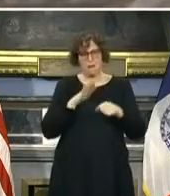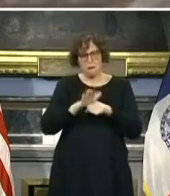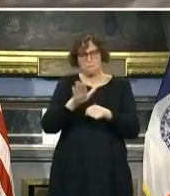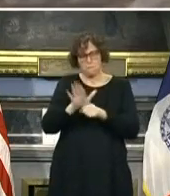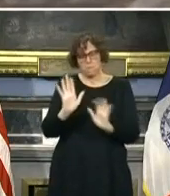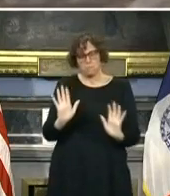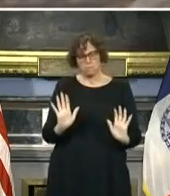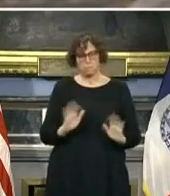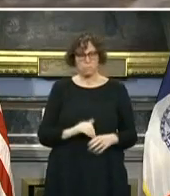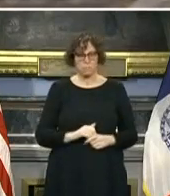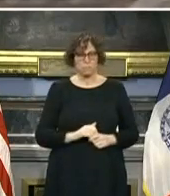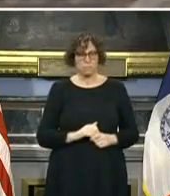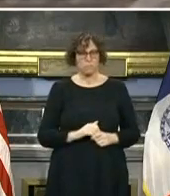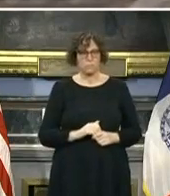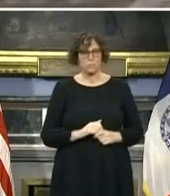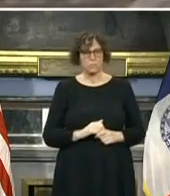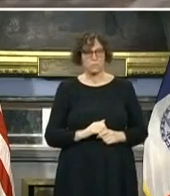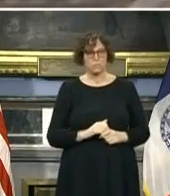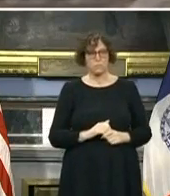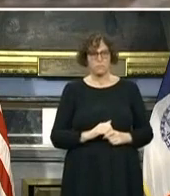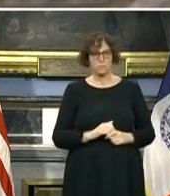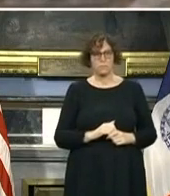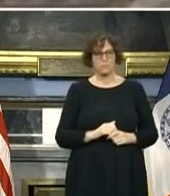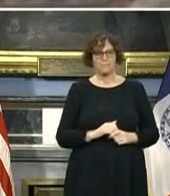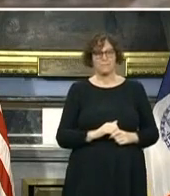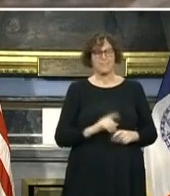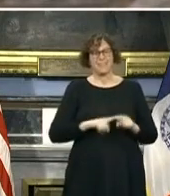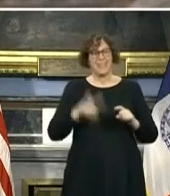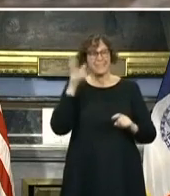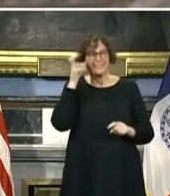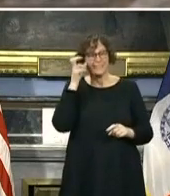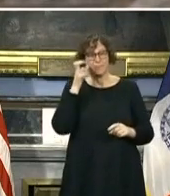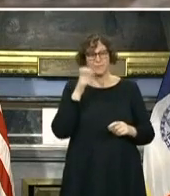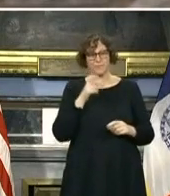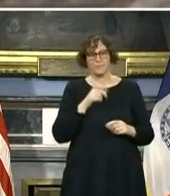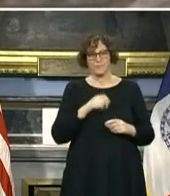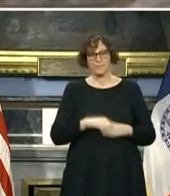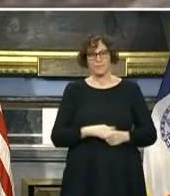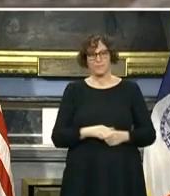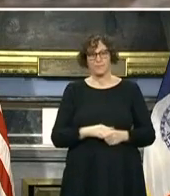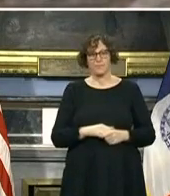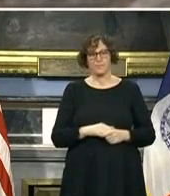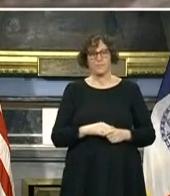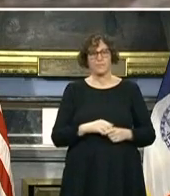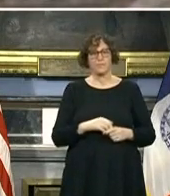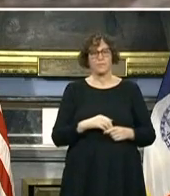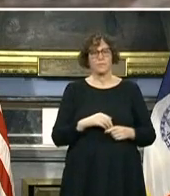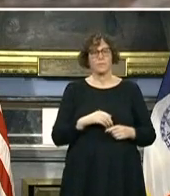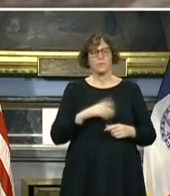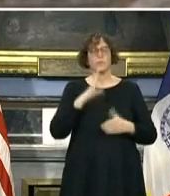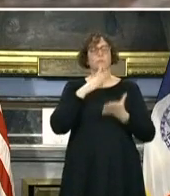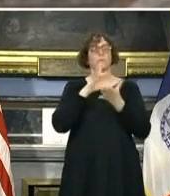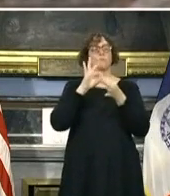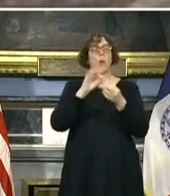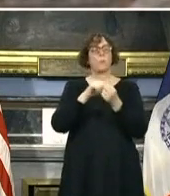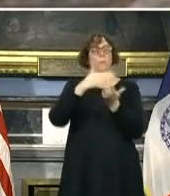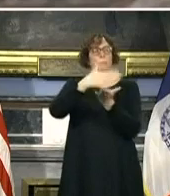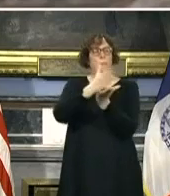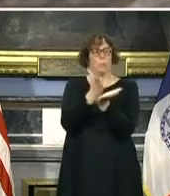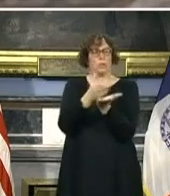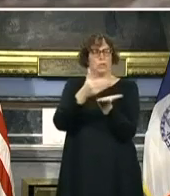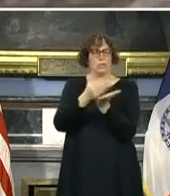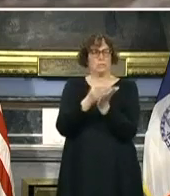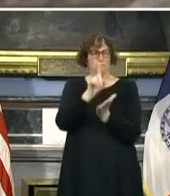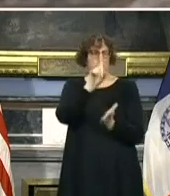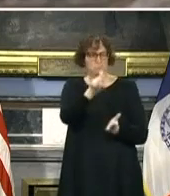and what might be achieved? It's going to be a very tough situation. We are going to, on April 23rd,